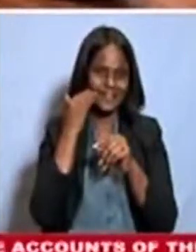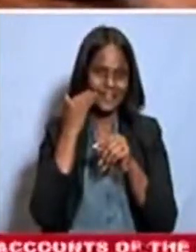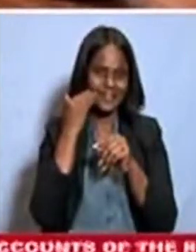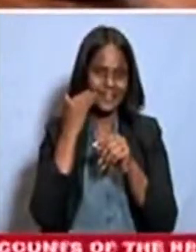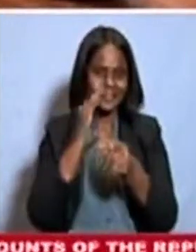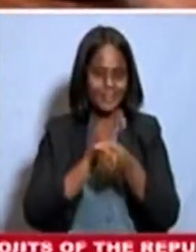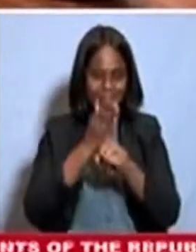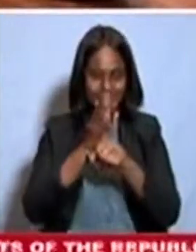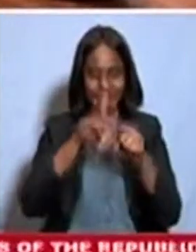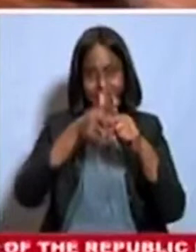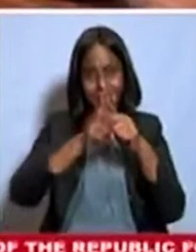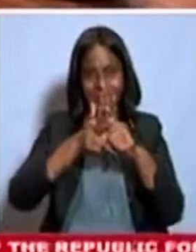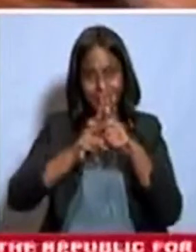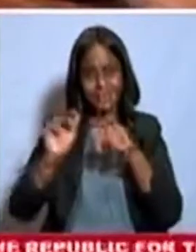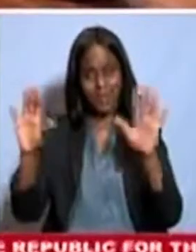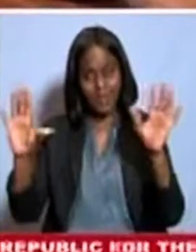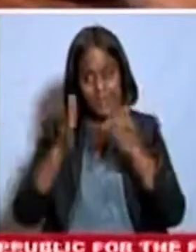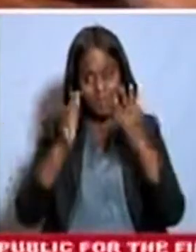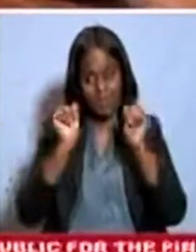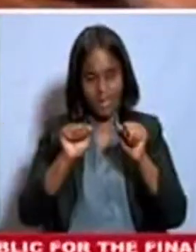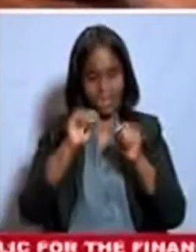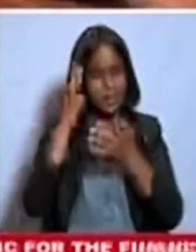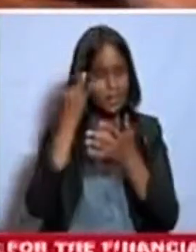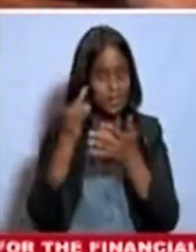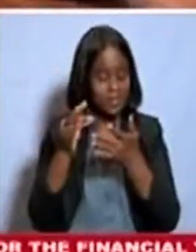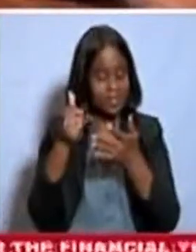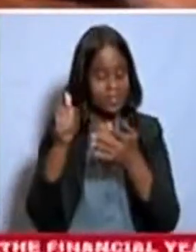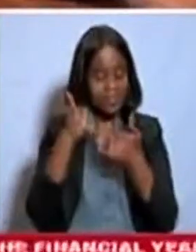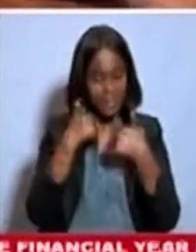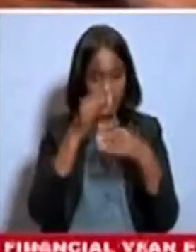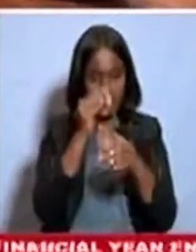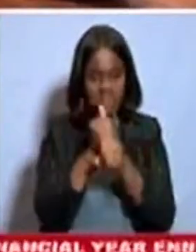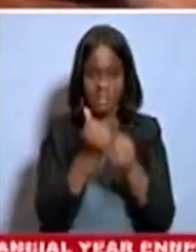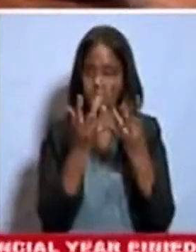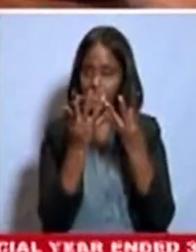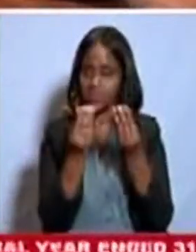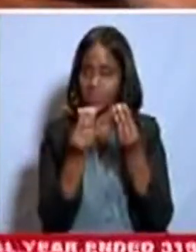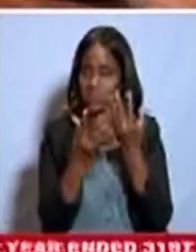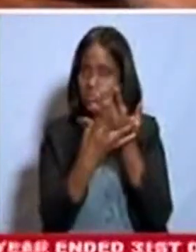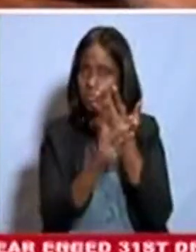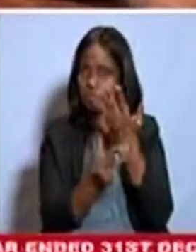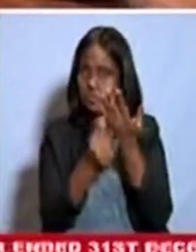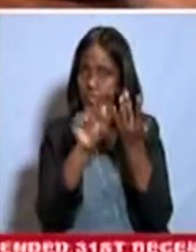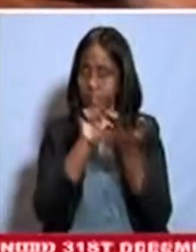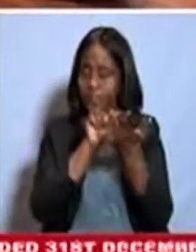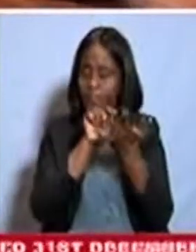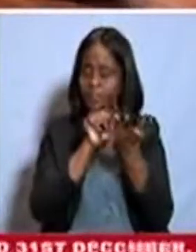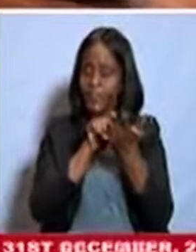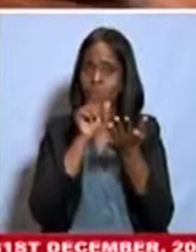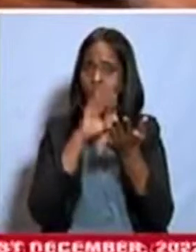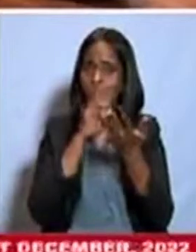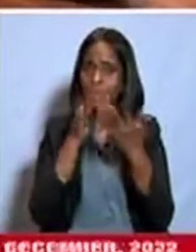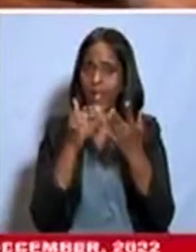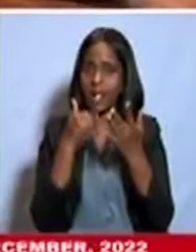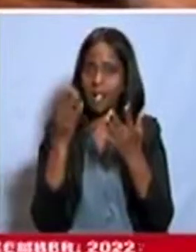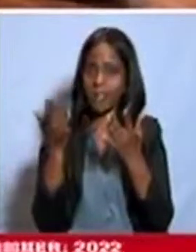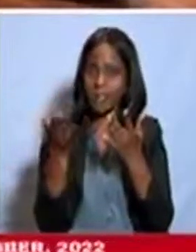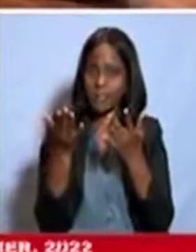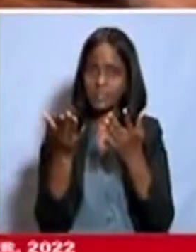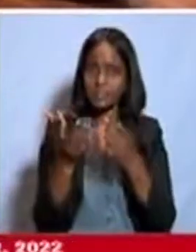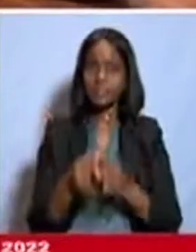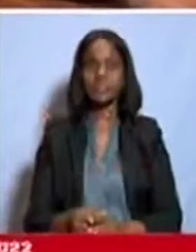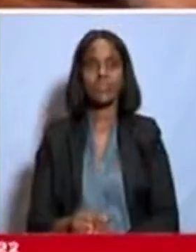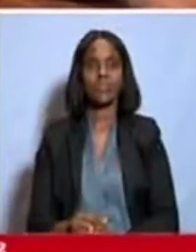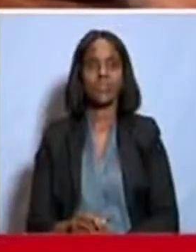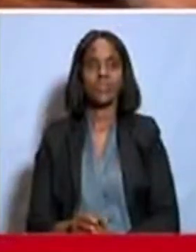Once they fix you'll be back. Secretariat, you've received the soft copies. Have they been printed? You can use it. No, can use